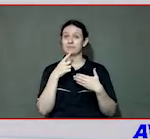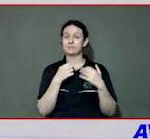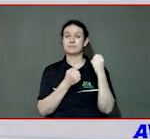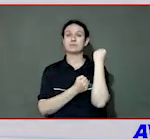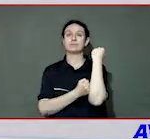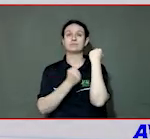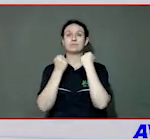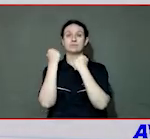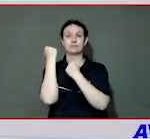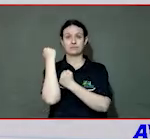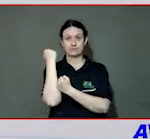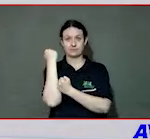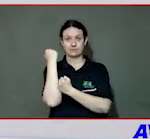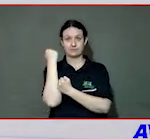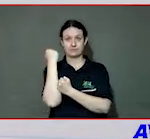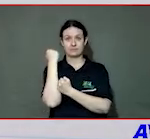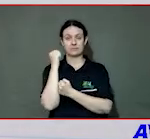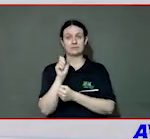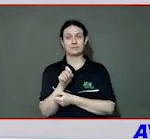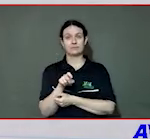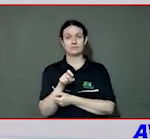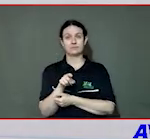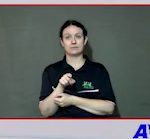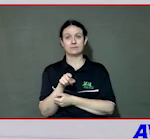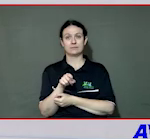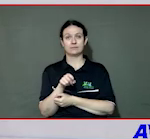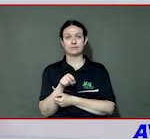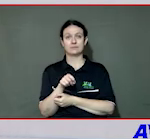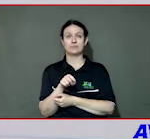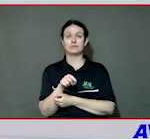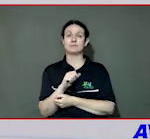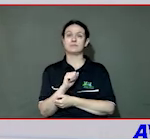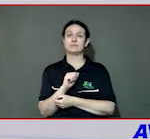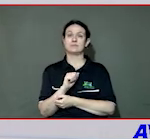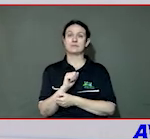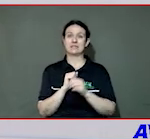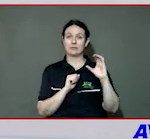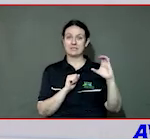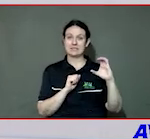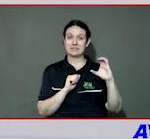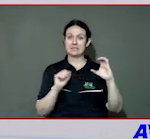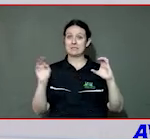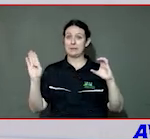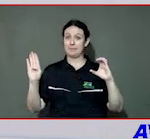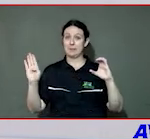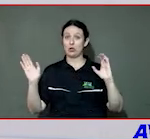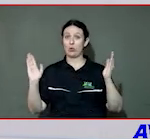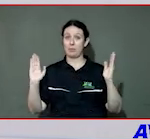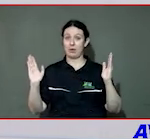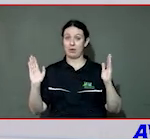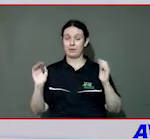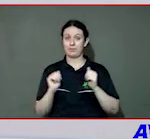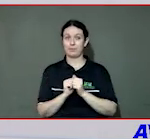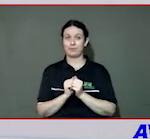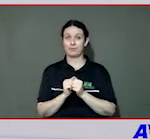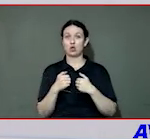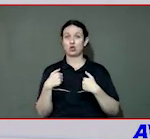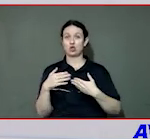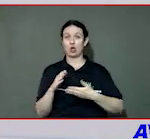structure, and now I must look from C to B. So I'm going to say